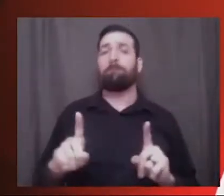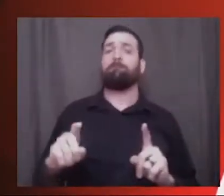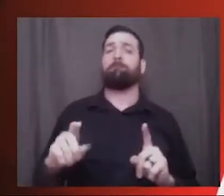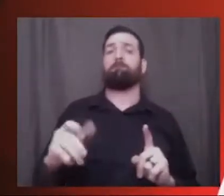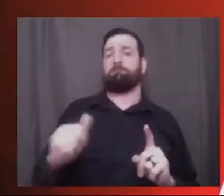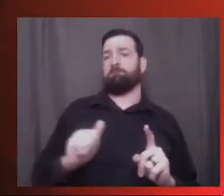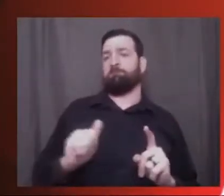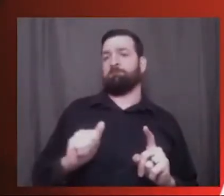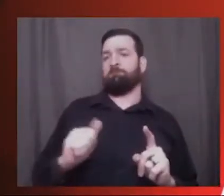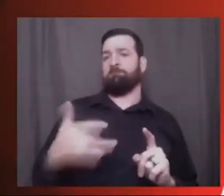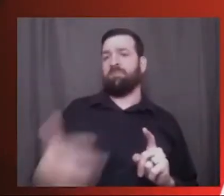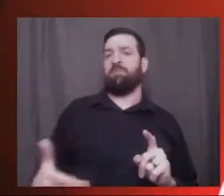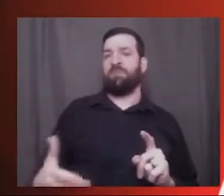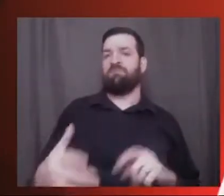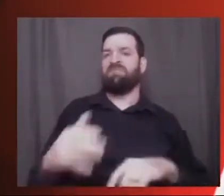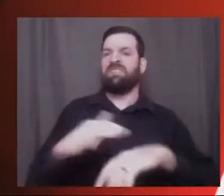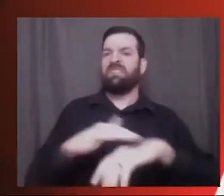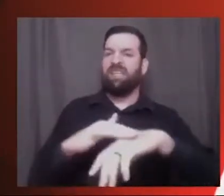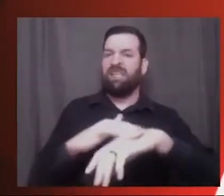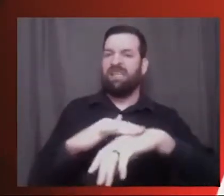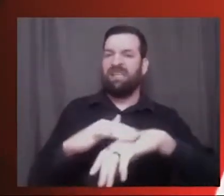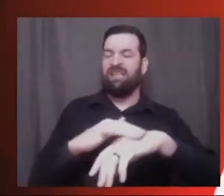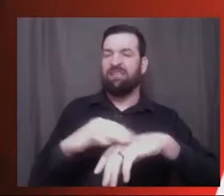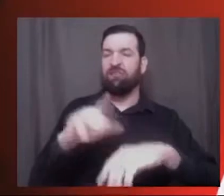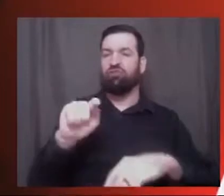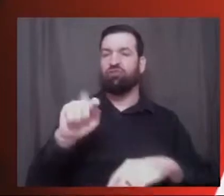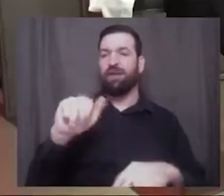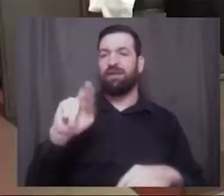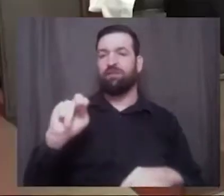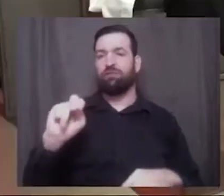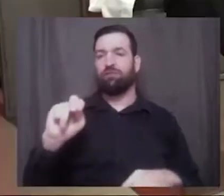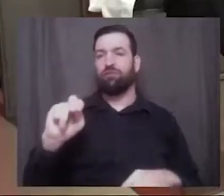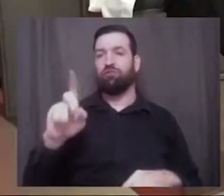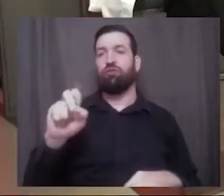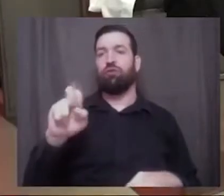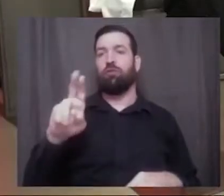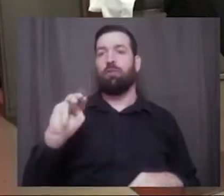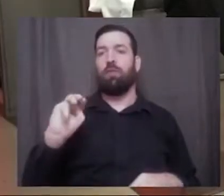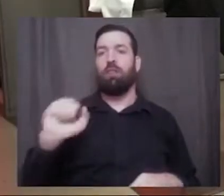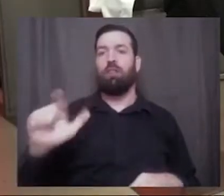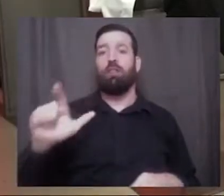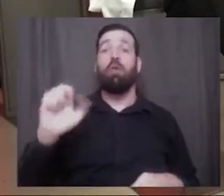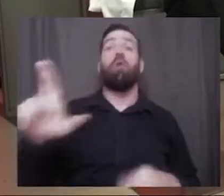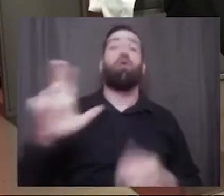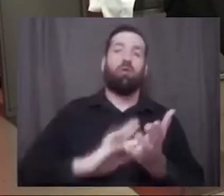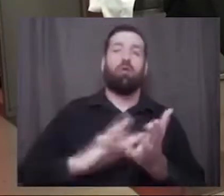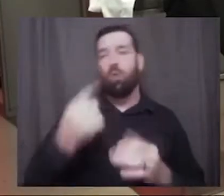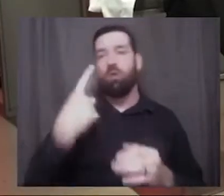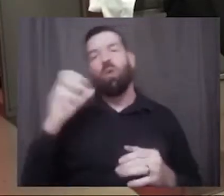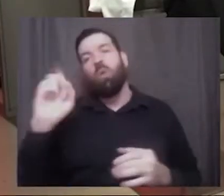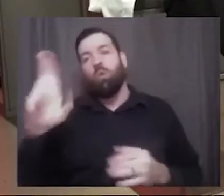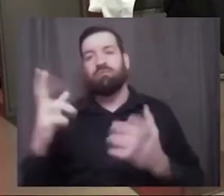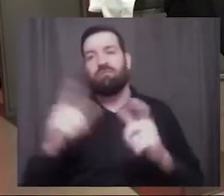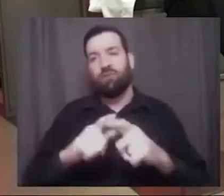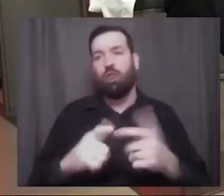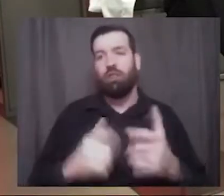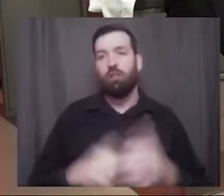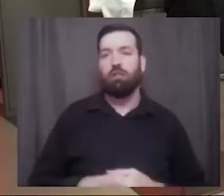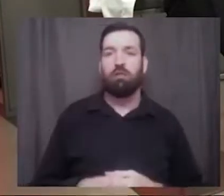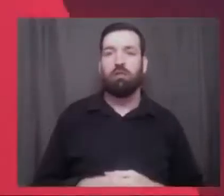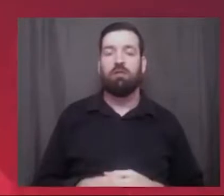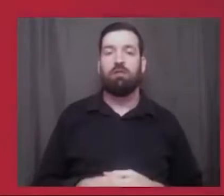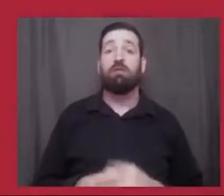through skin. Transdermal is called, or oral. Okay. So that's, and then or vaginal, transvaginal. I want to get to our community